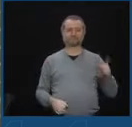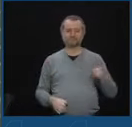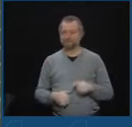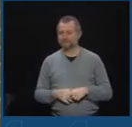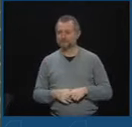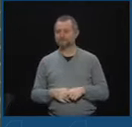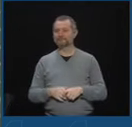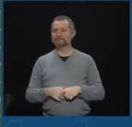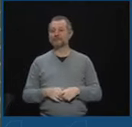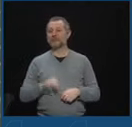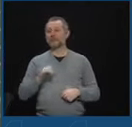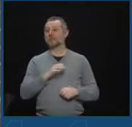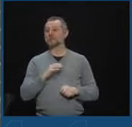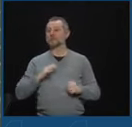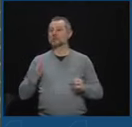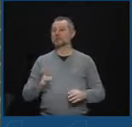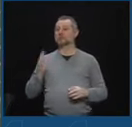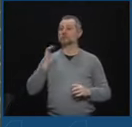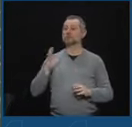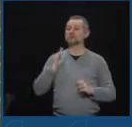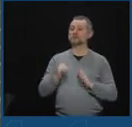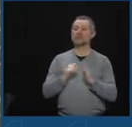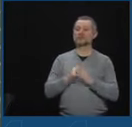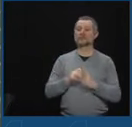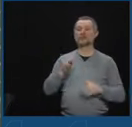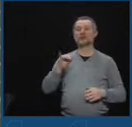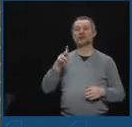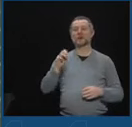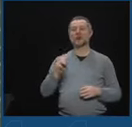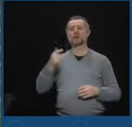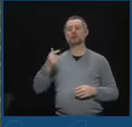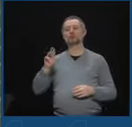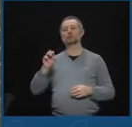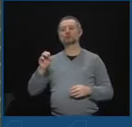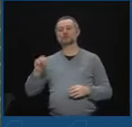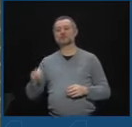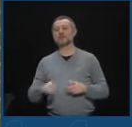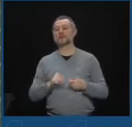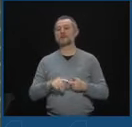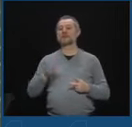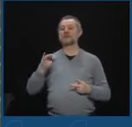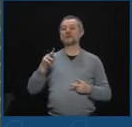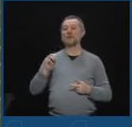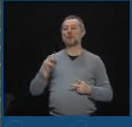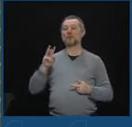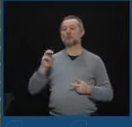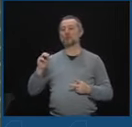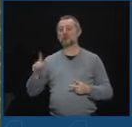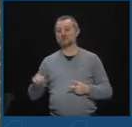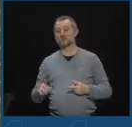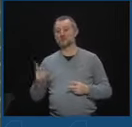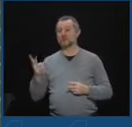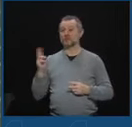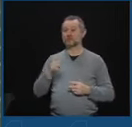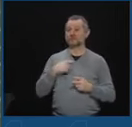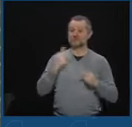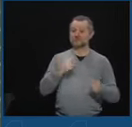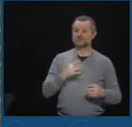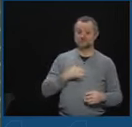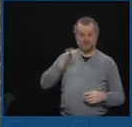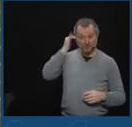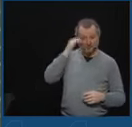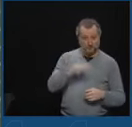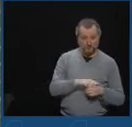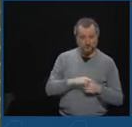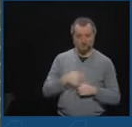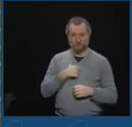DCJS commissioner back then, Mike Green, and Deputy Commissioner Mike Wood came to see me and my staff in Buffalo, and they sat us down and told us